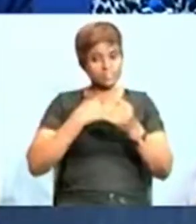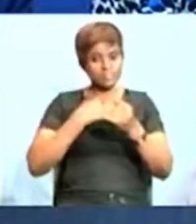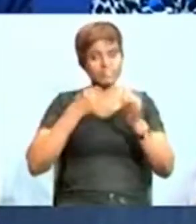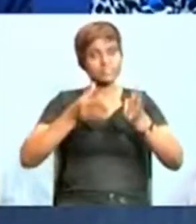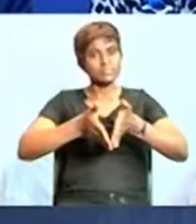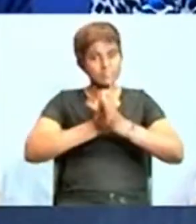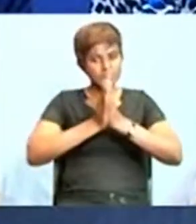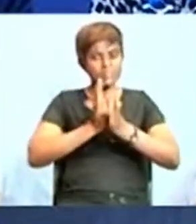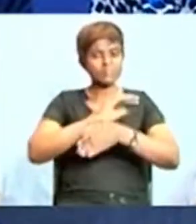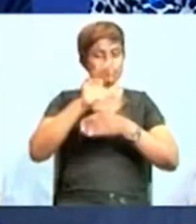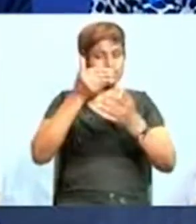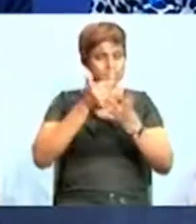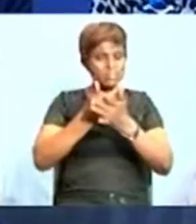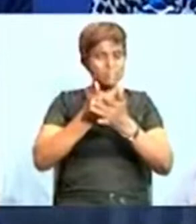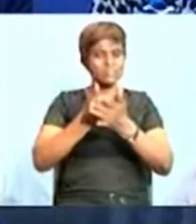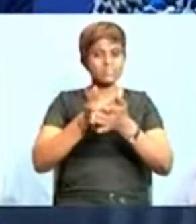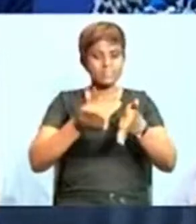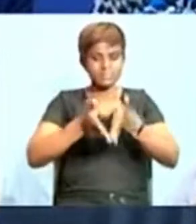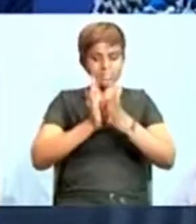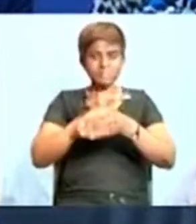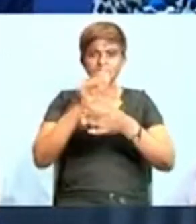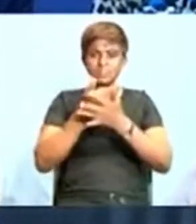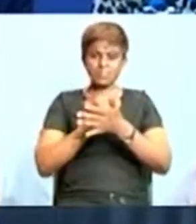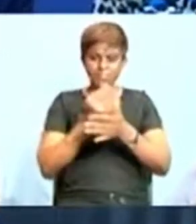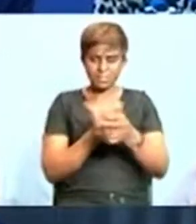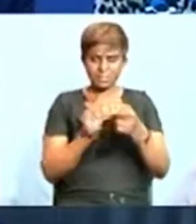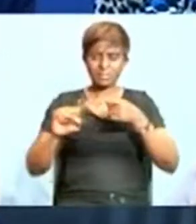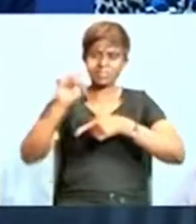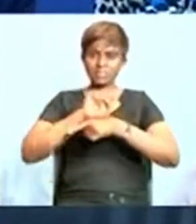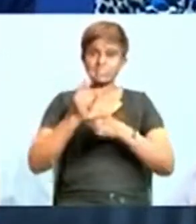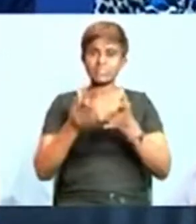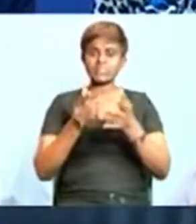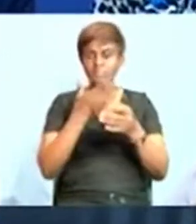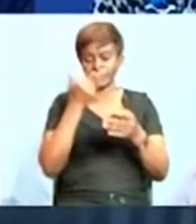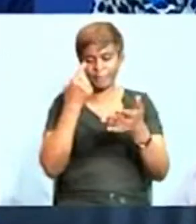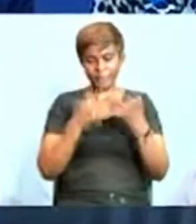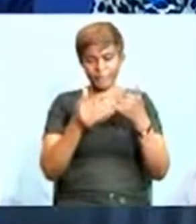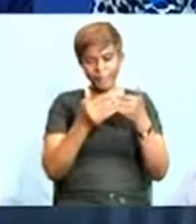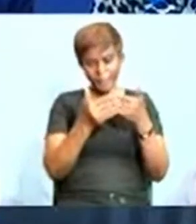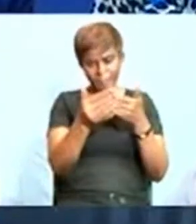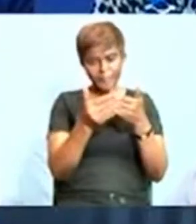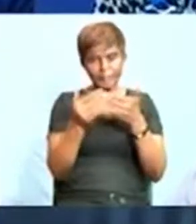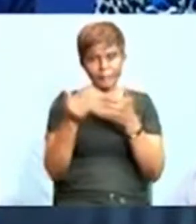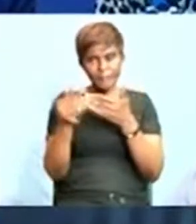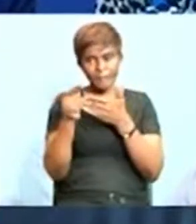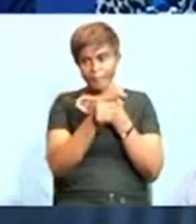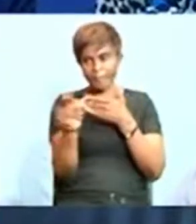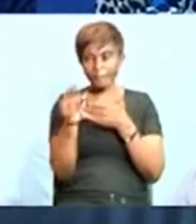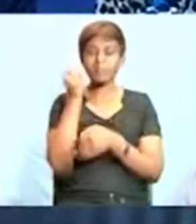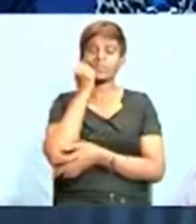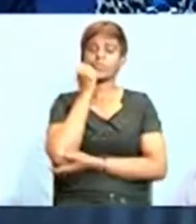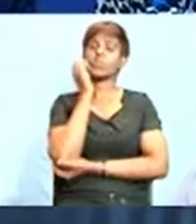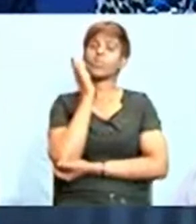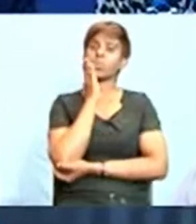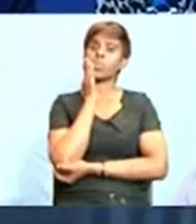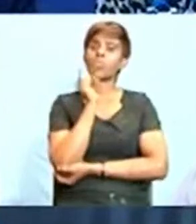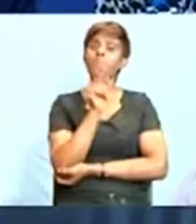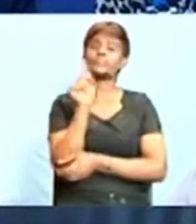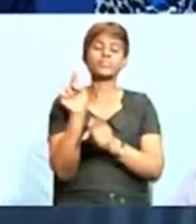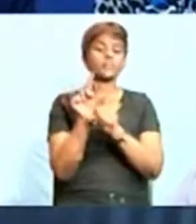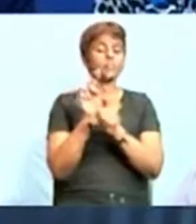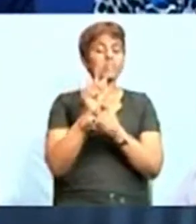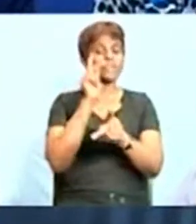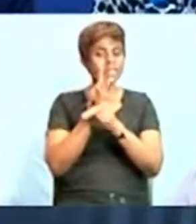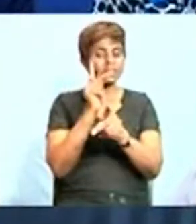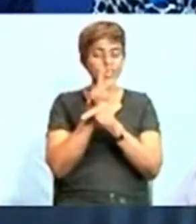urge all of us present here today to extend the initiative to our homes. Let us